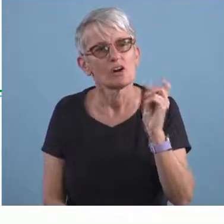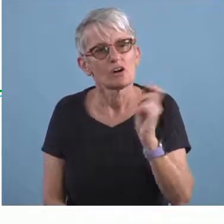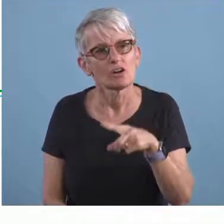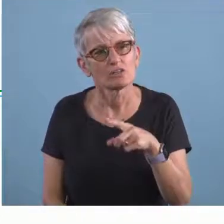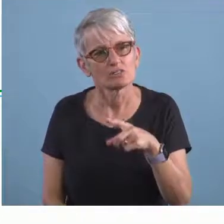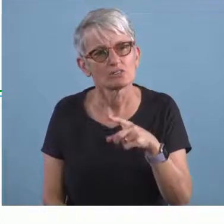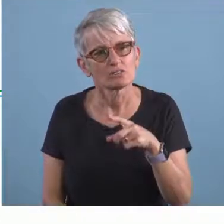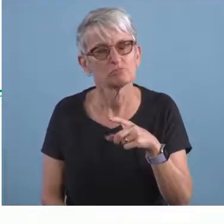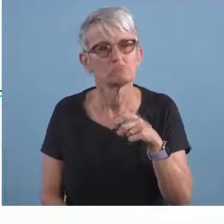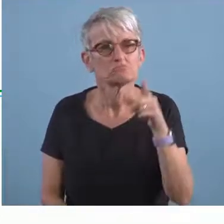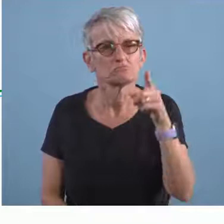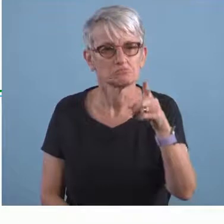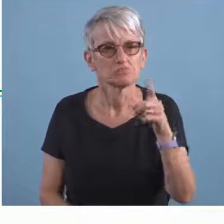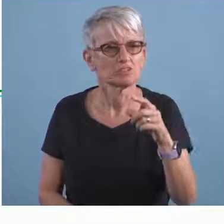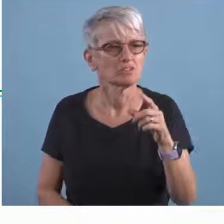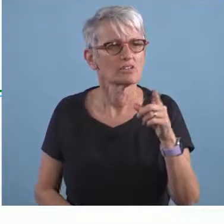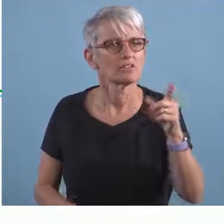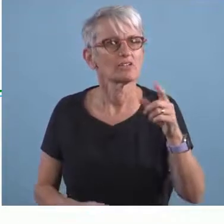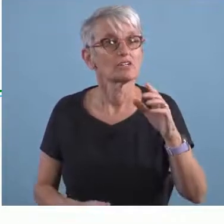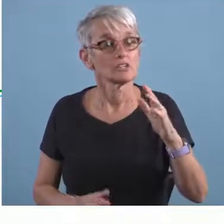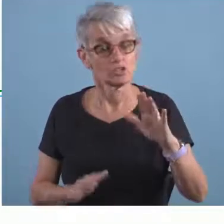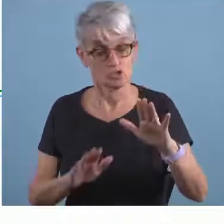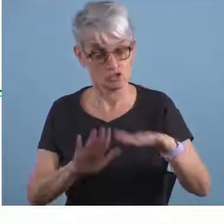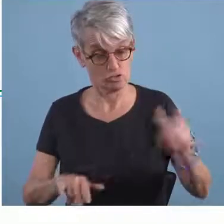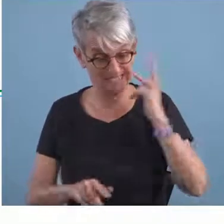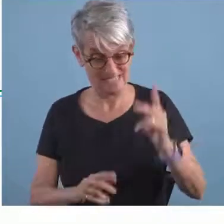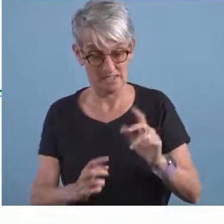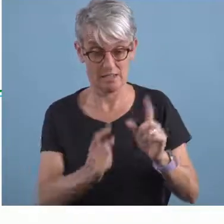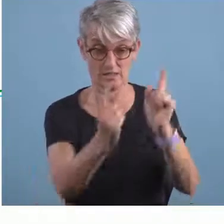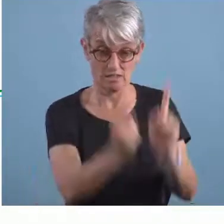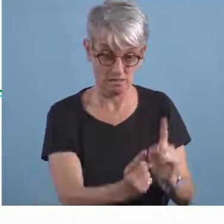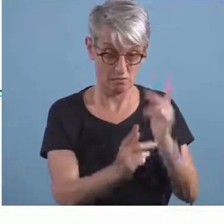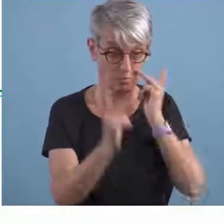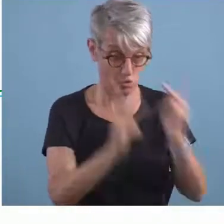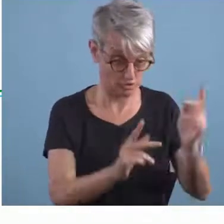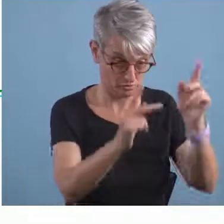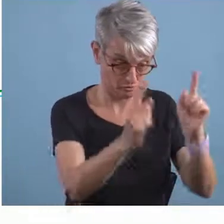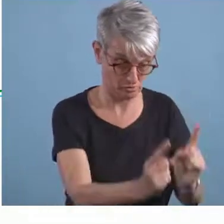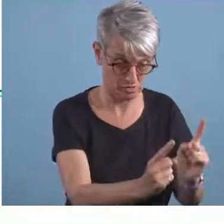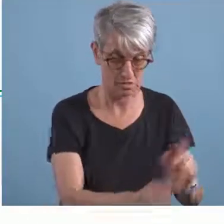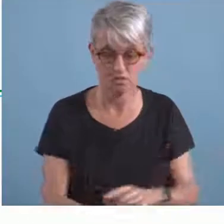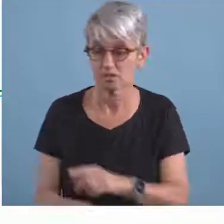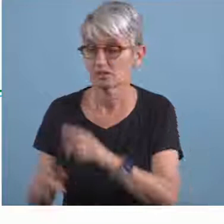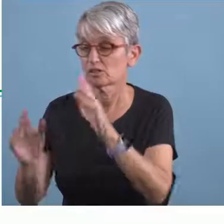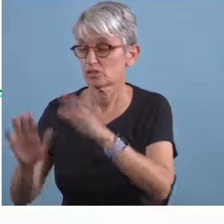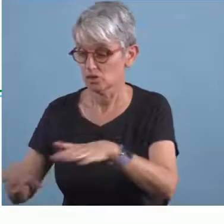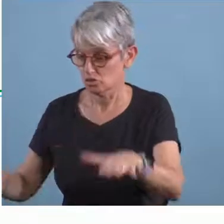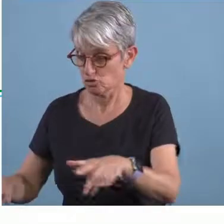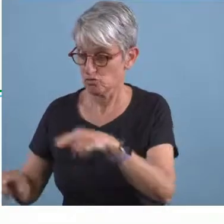many. Compared to children you see in person, the children I see in telepractice sessions